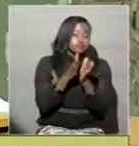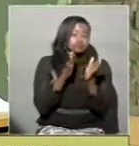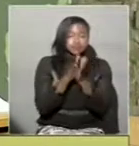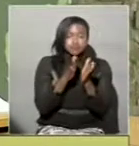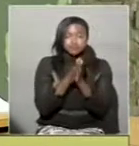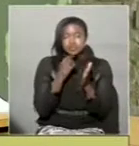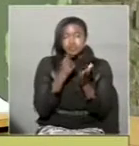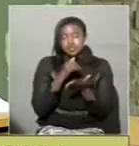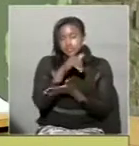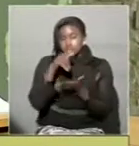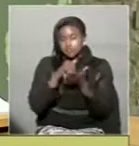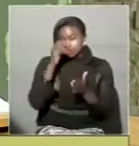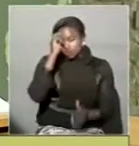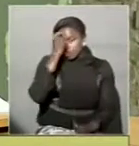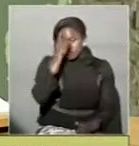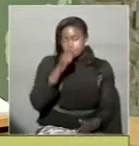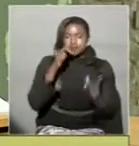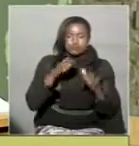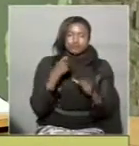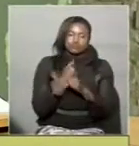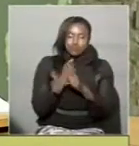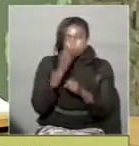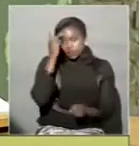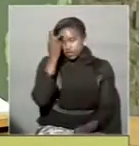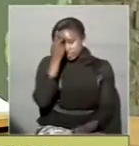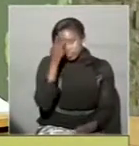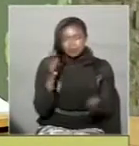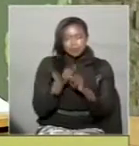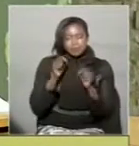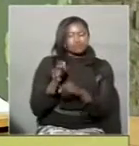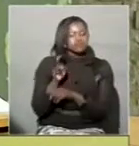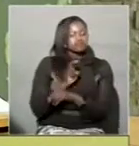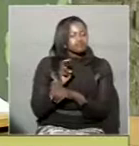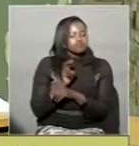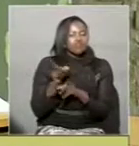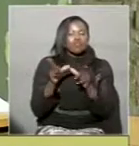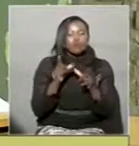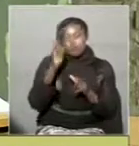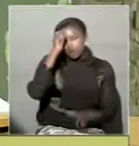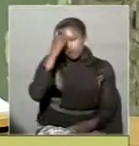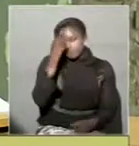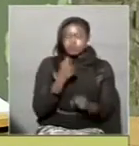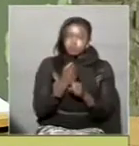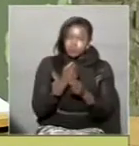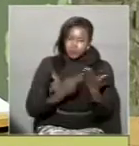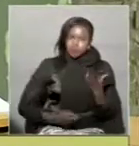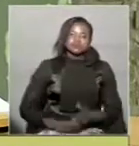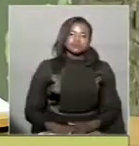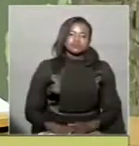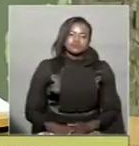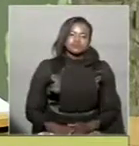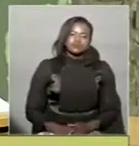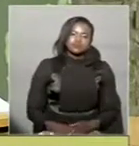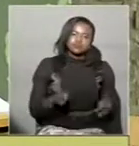the central government should do policy. They should also monitor what the local governments are doing in as far as